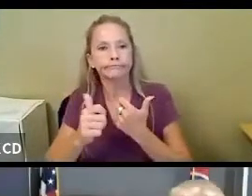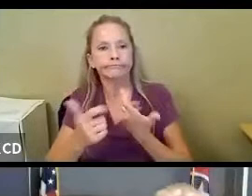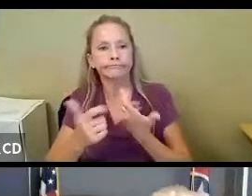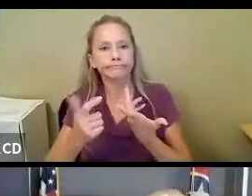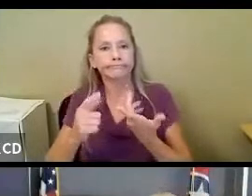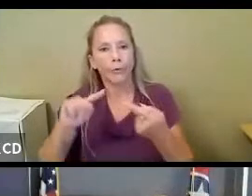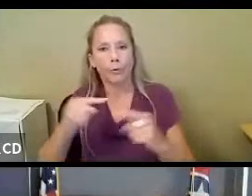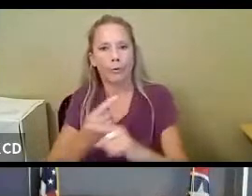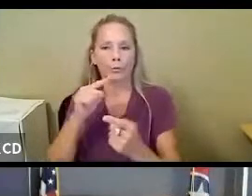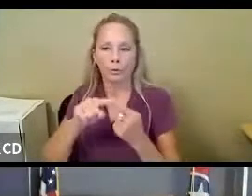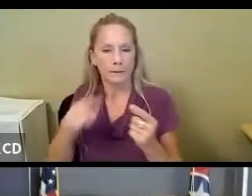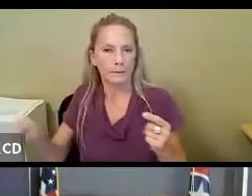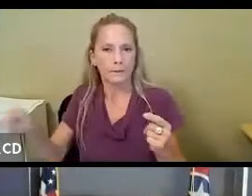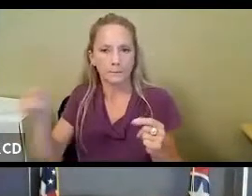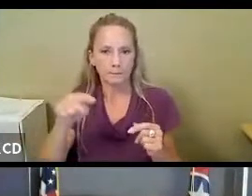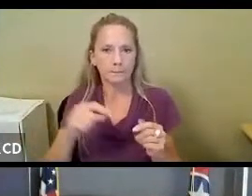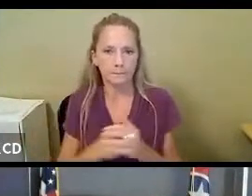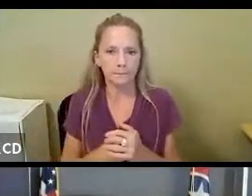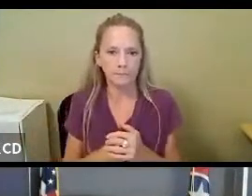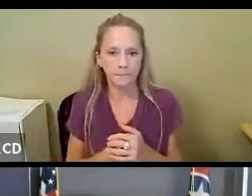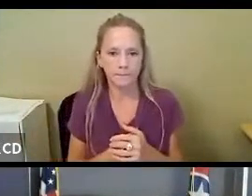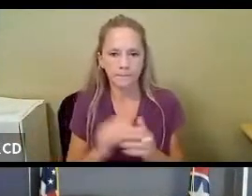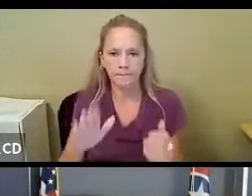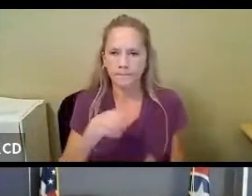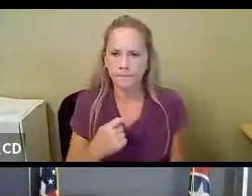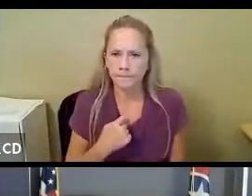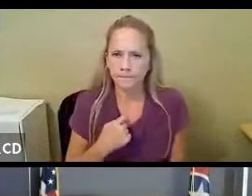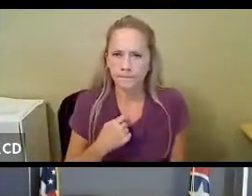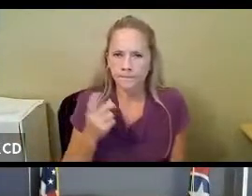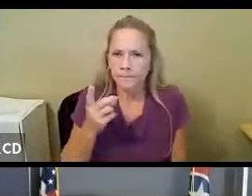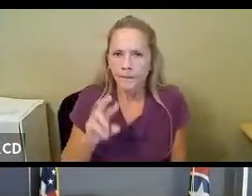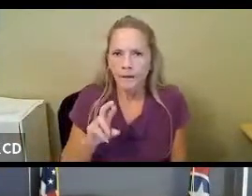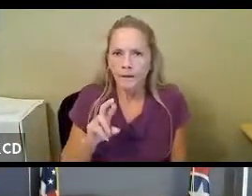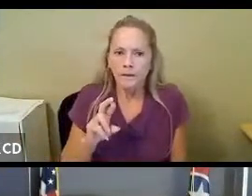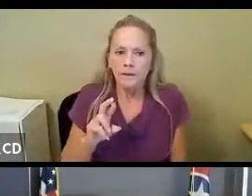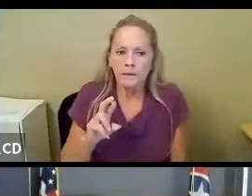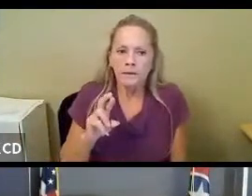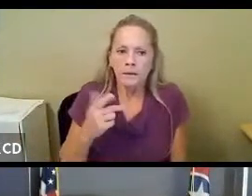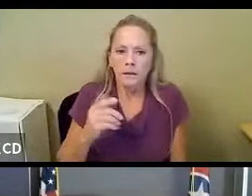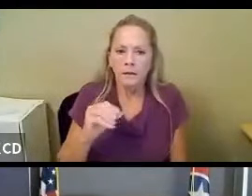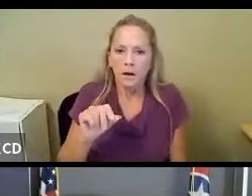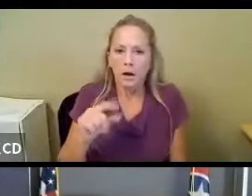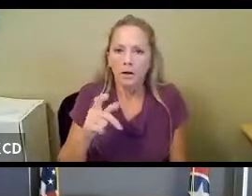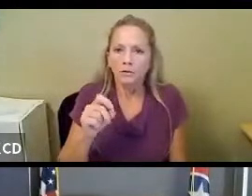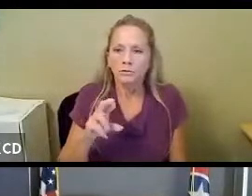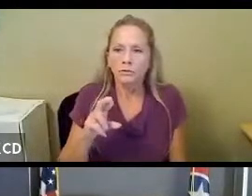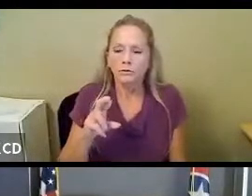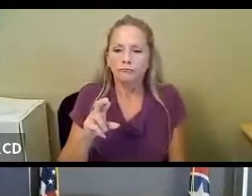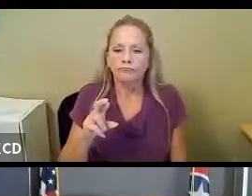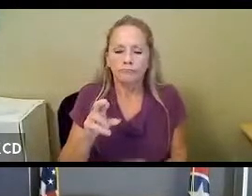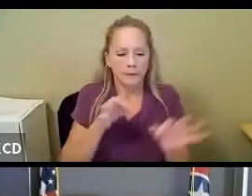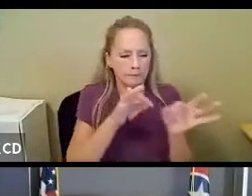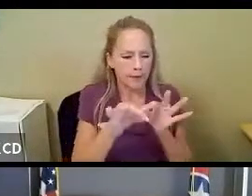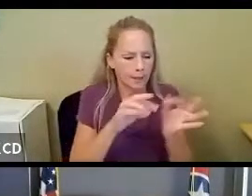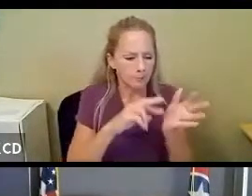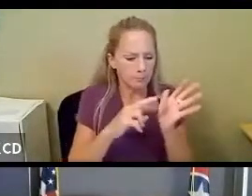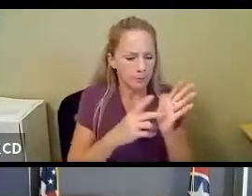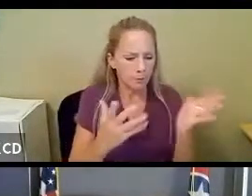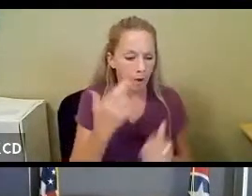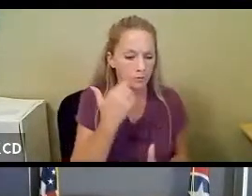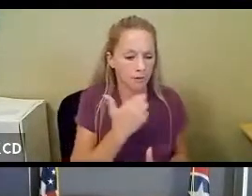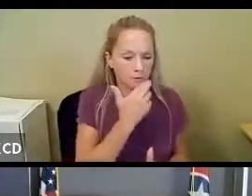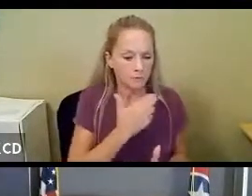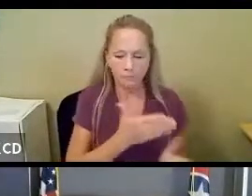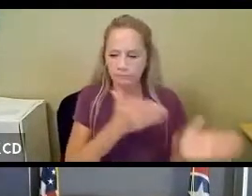I think that one of the problems that we may have had in defining restaurant versus bar is that